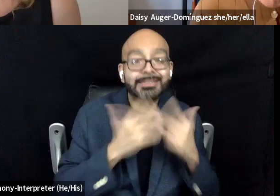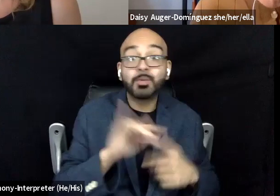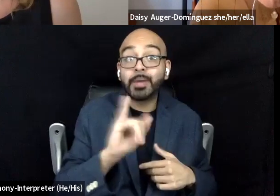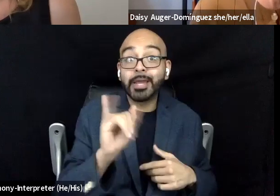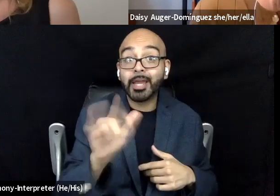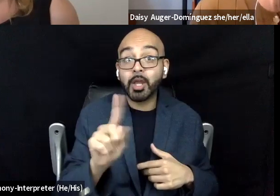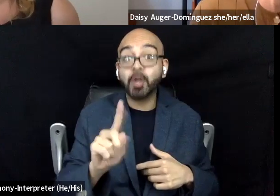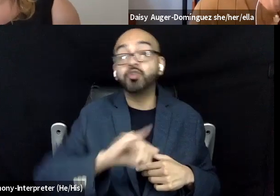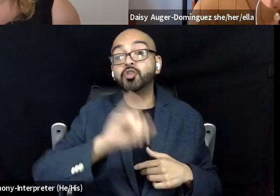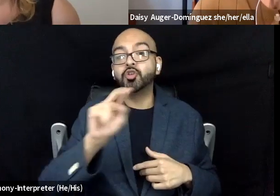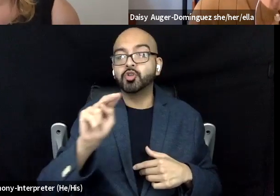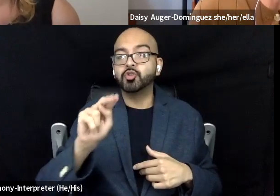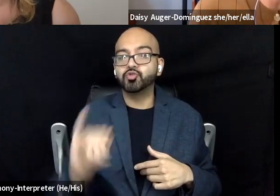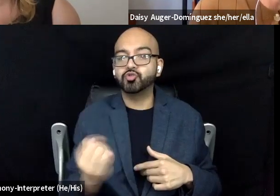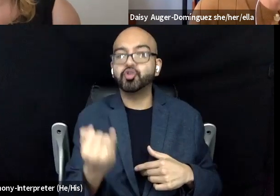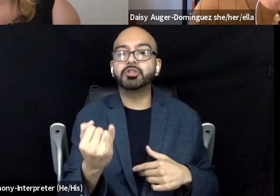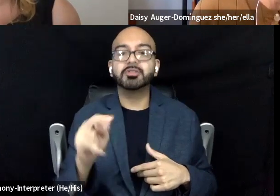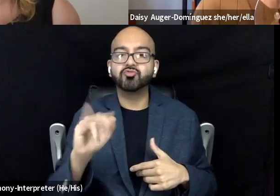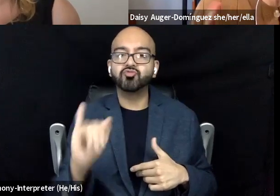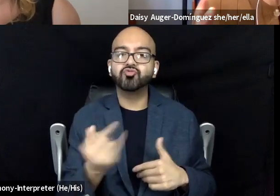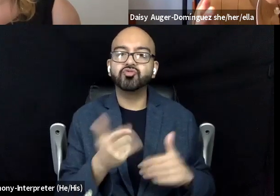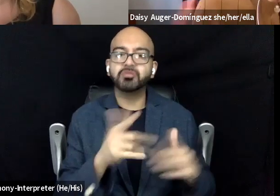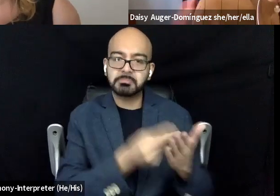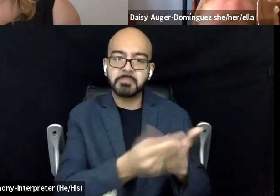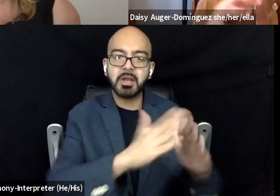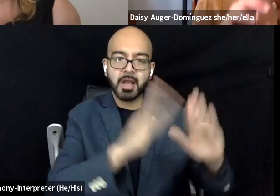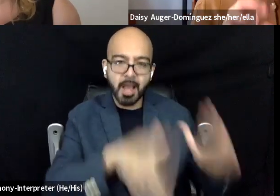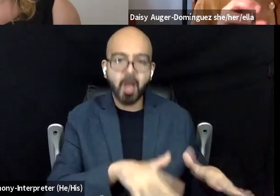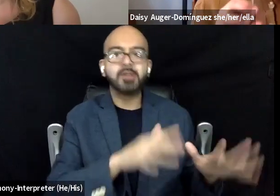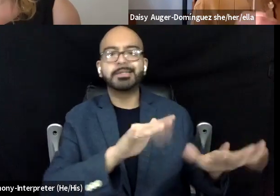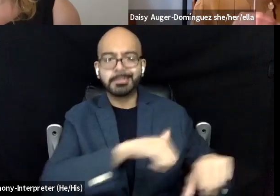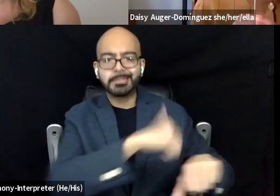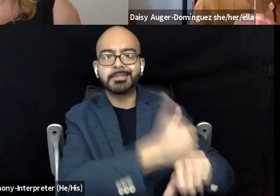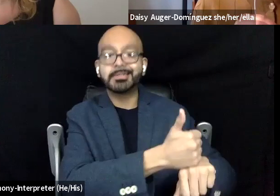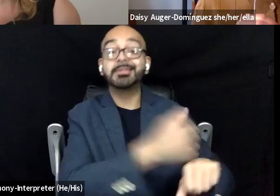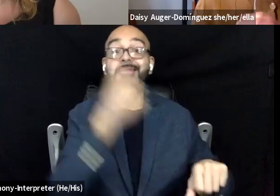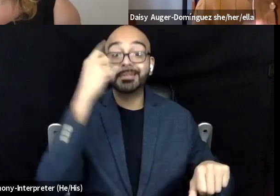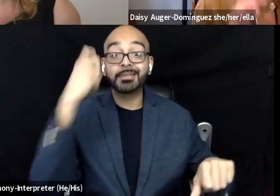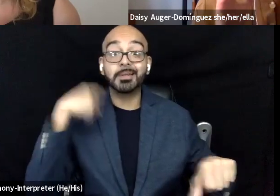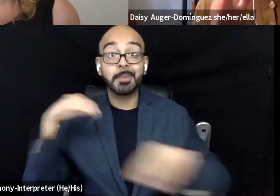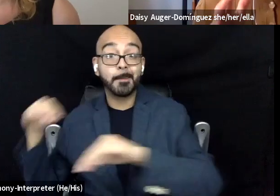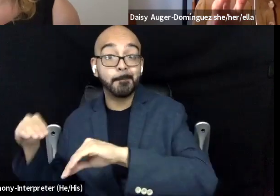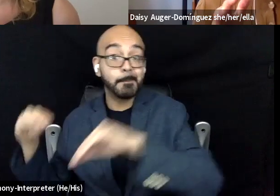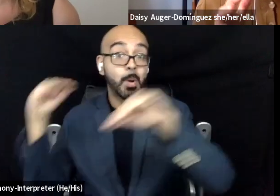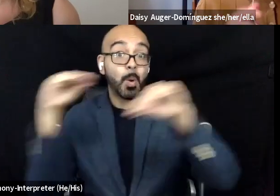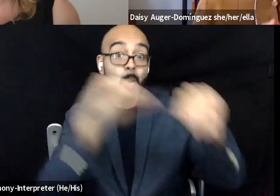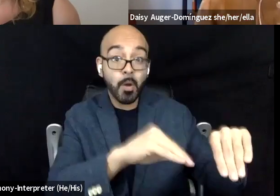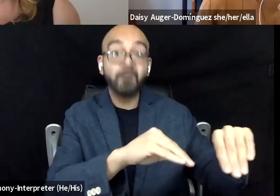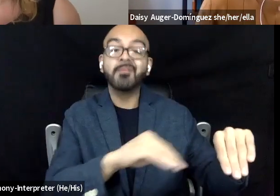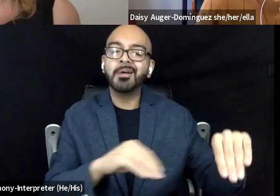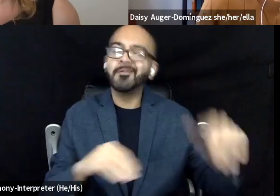any Jersey folks out there. And knowing that me moving to New York City would be very much of a shock for